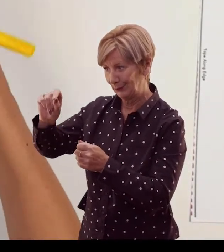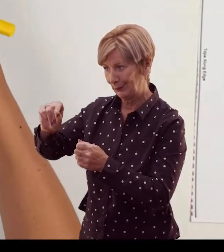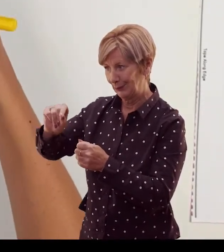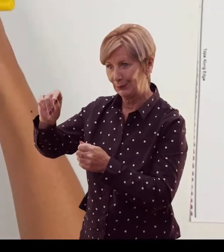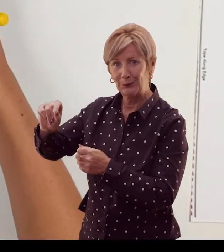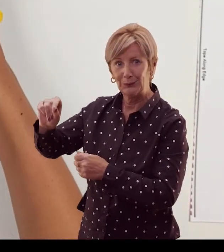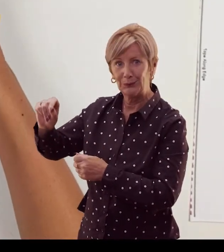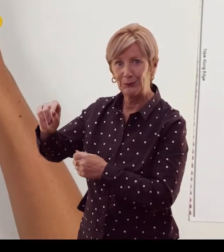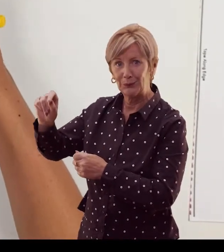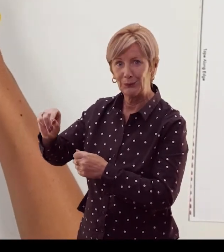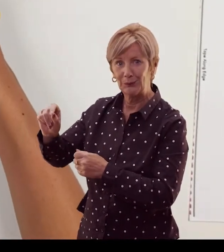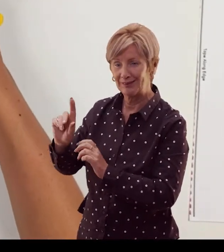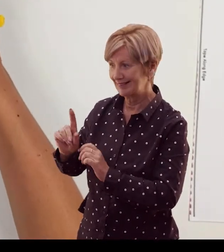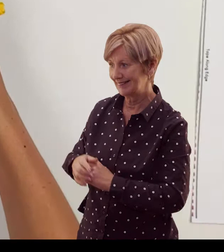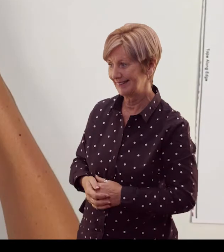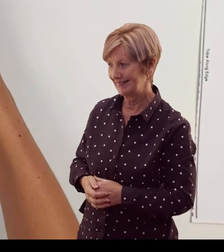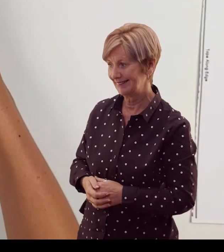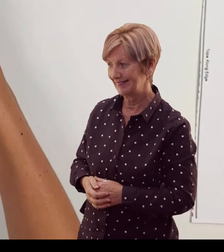yellow, but you can use any colour you like.